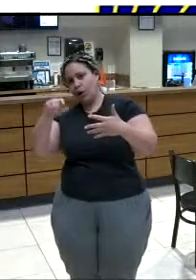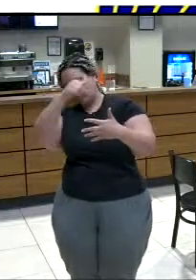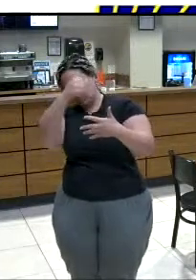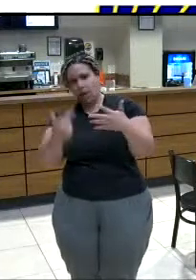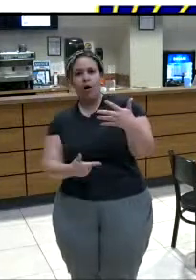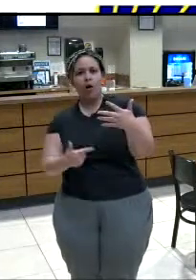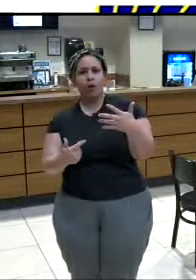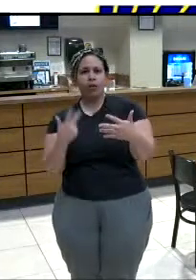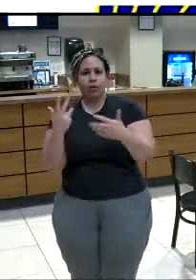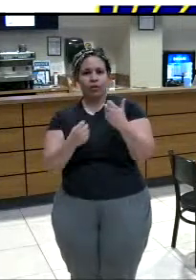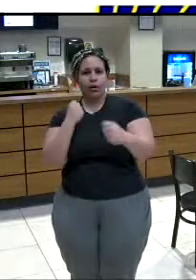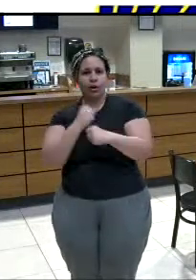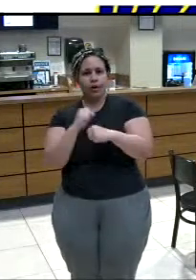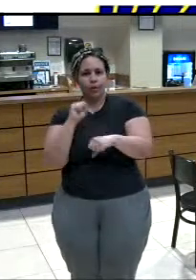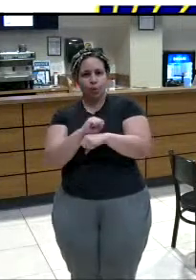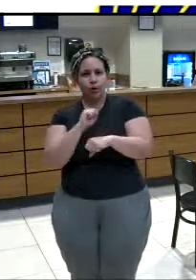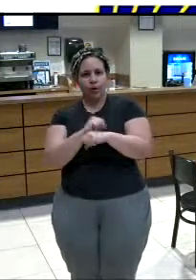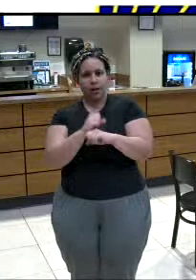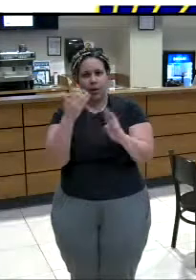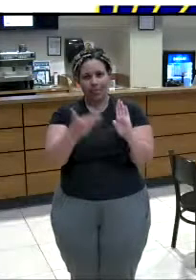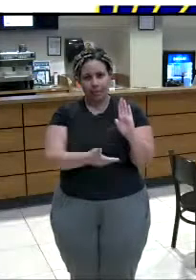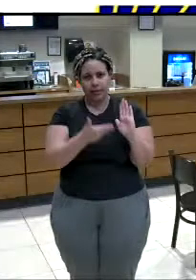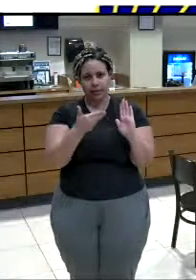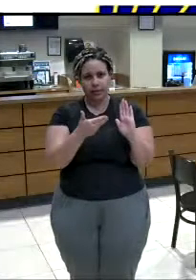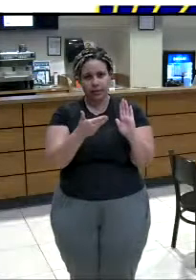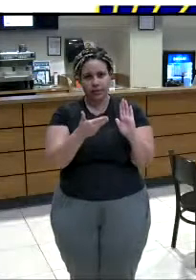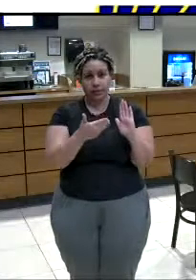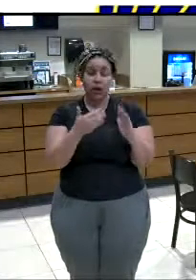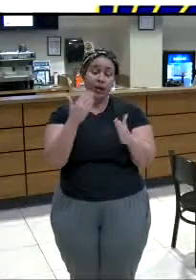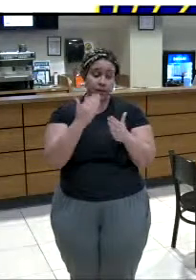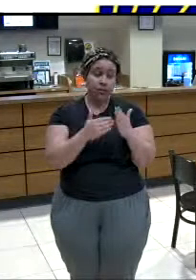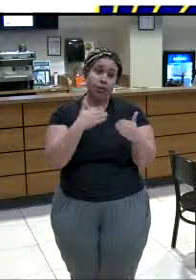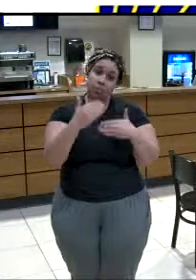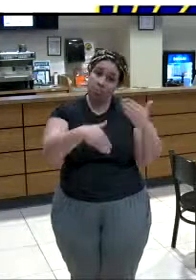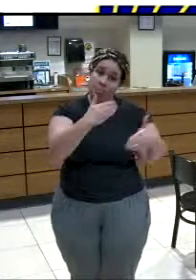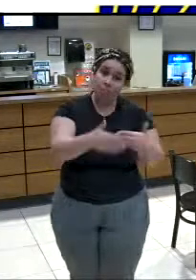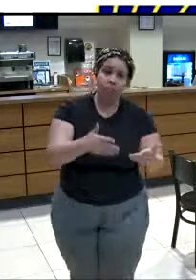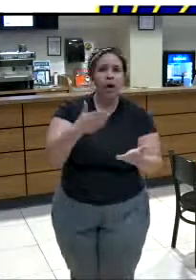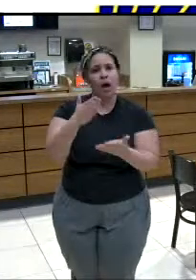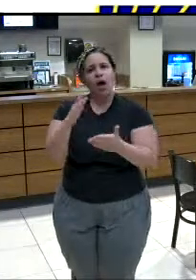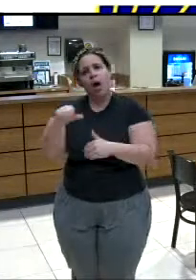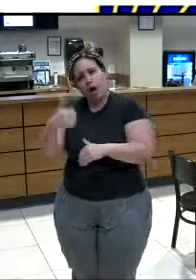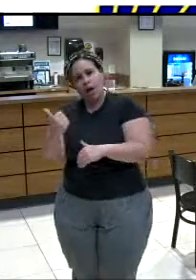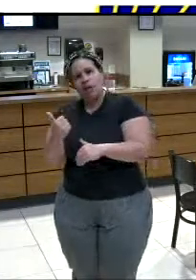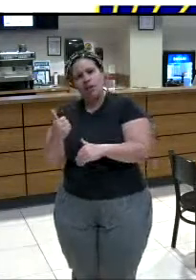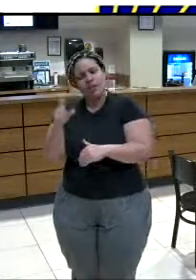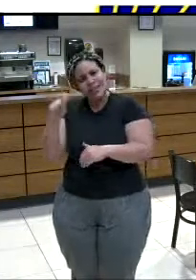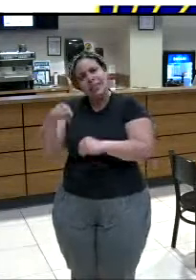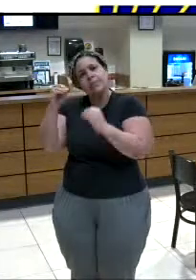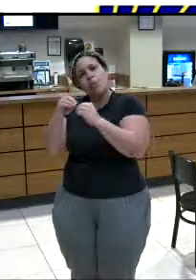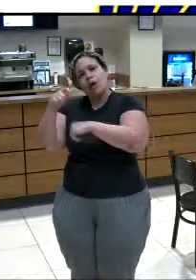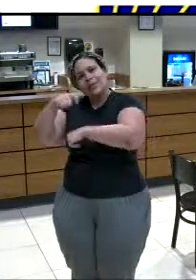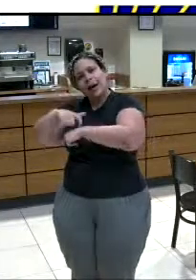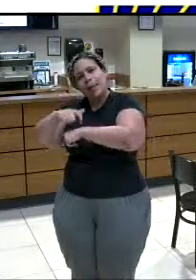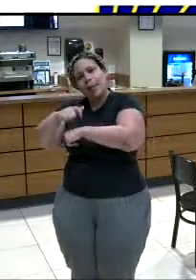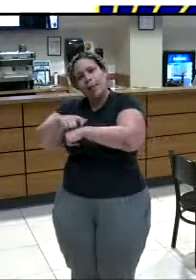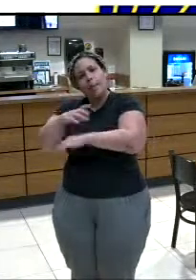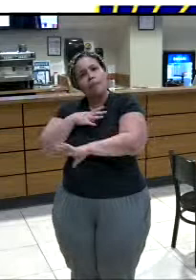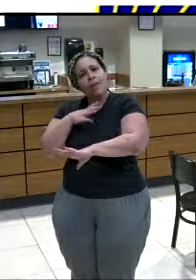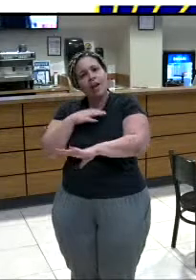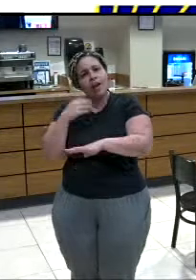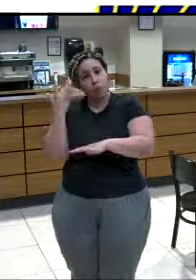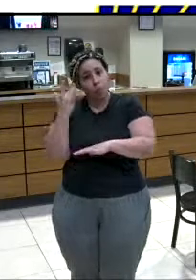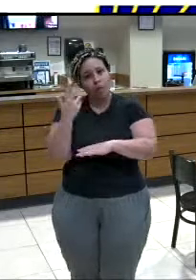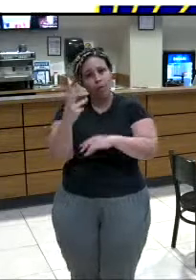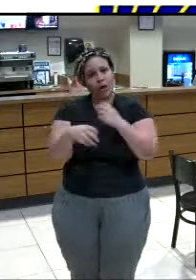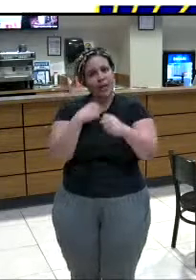years working on this work. Some of these are well underway and some of them aren't. And that's okay. It's 3 years, but we want to make sure that